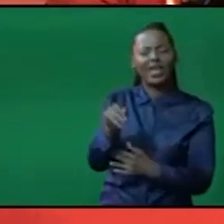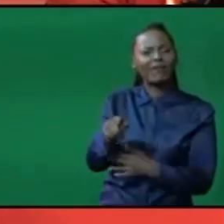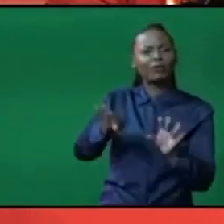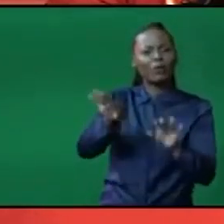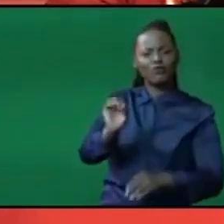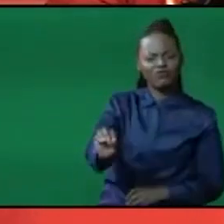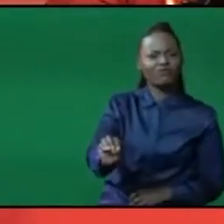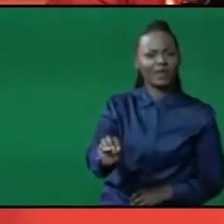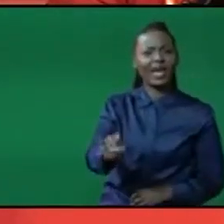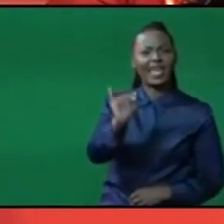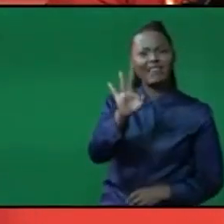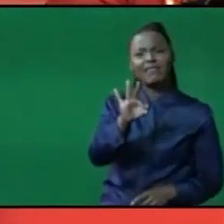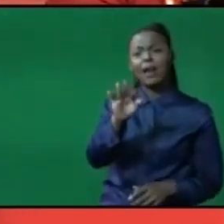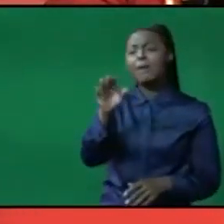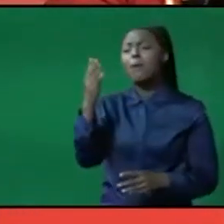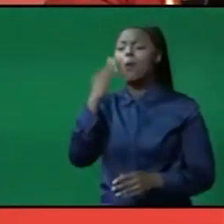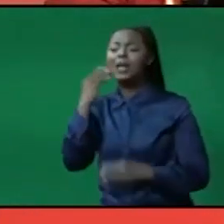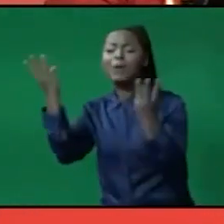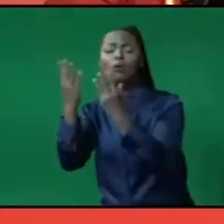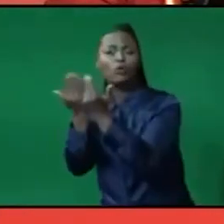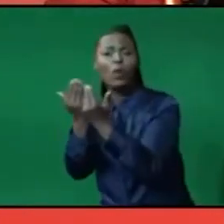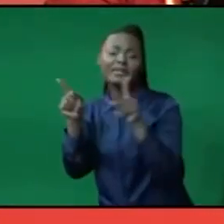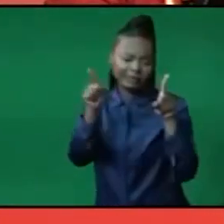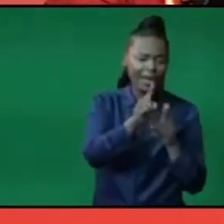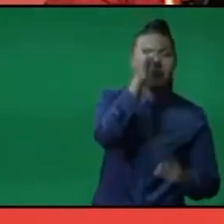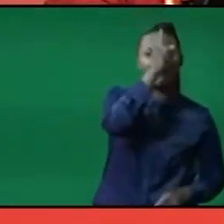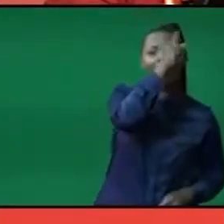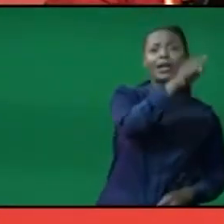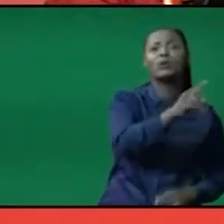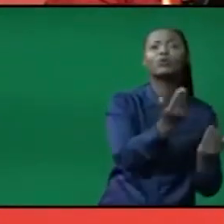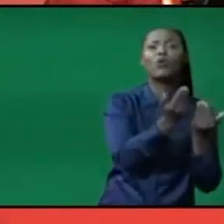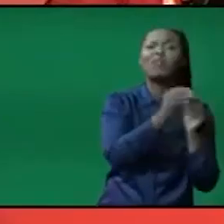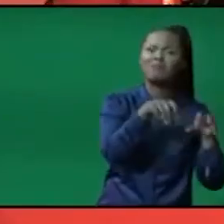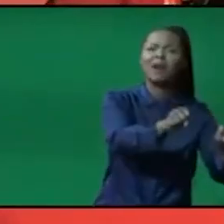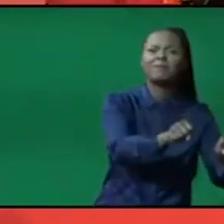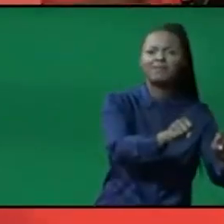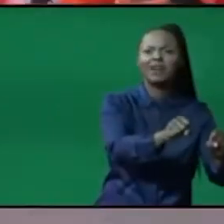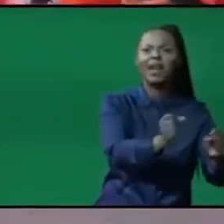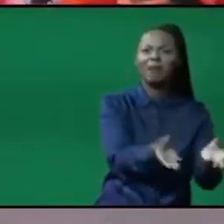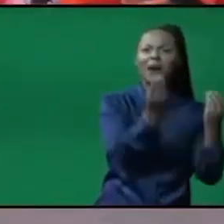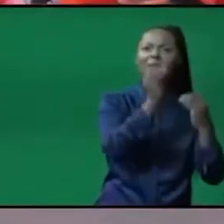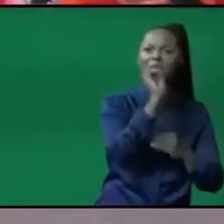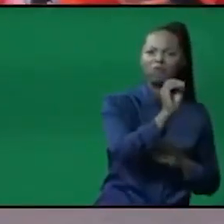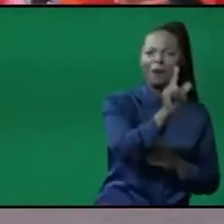is found in white people's schools is going to be found in that school, because we must make